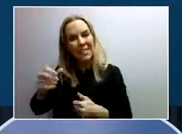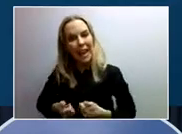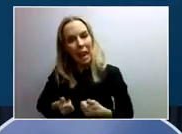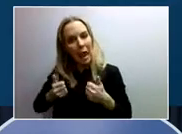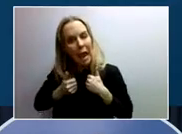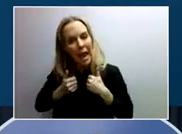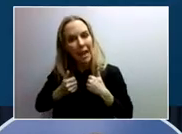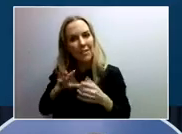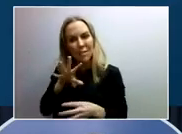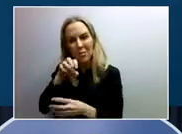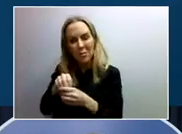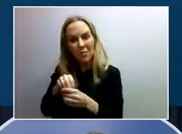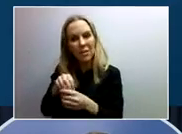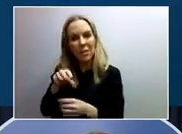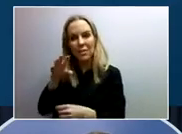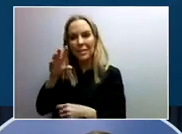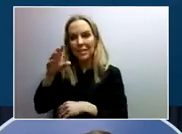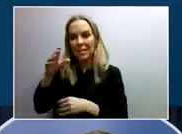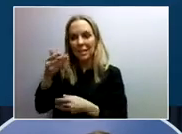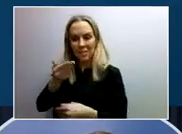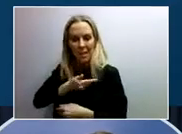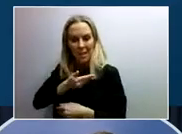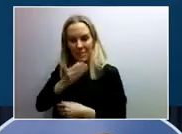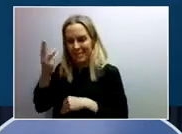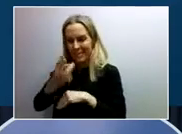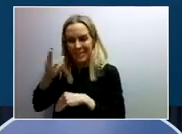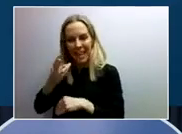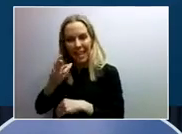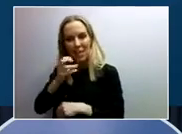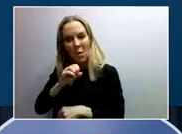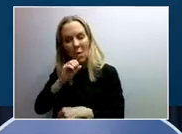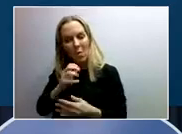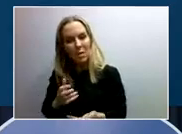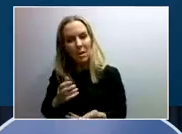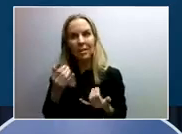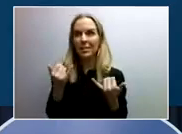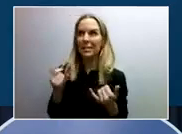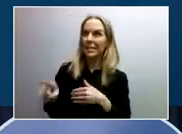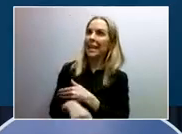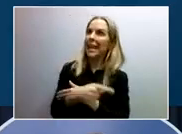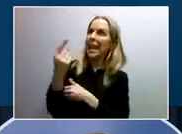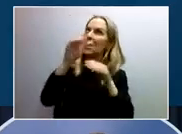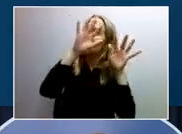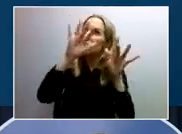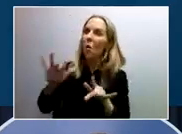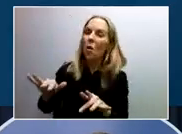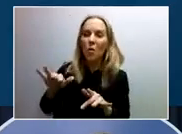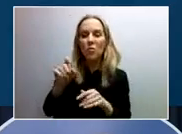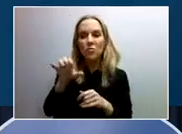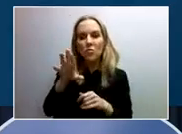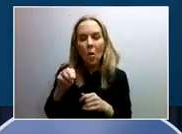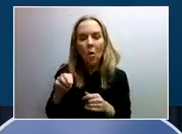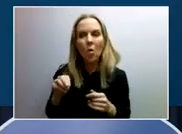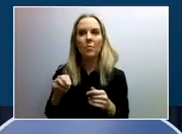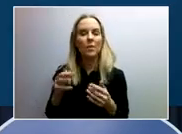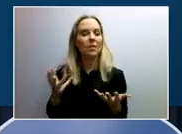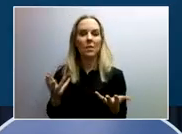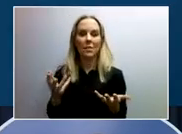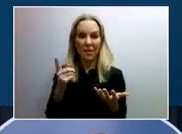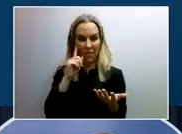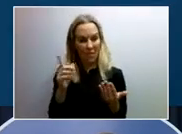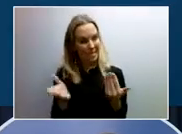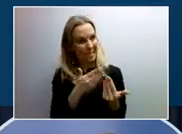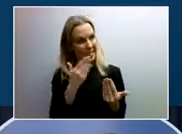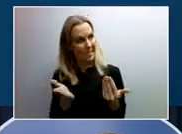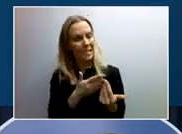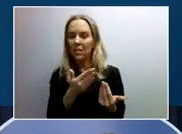6 days old. Ice storms today, snowstorms. It has not been easy. But as I